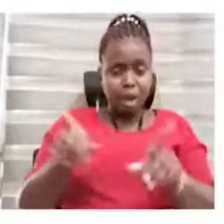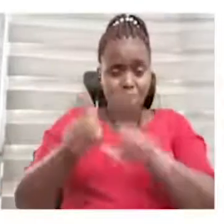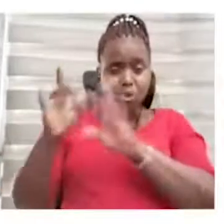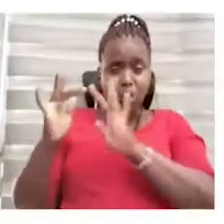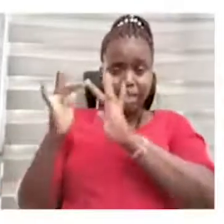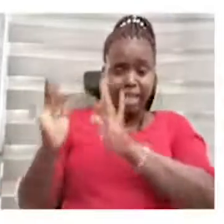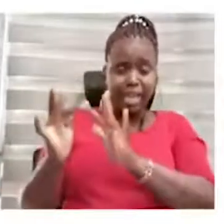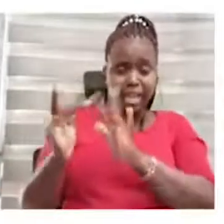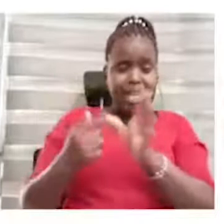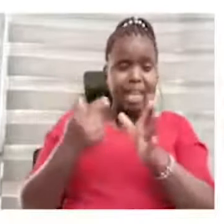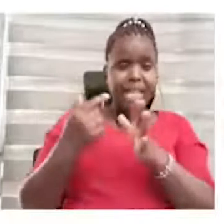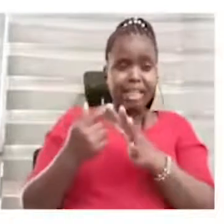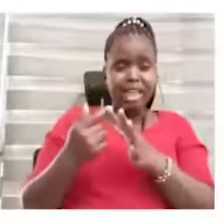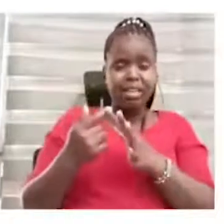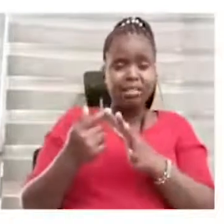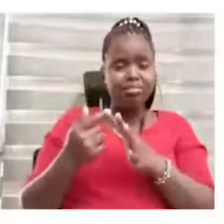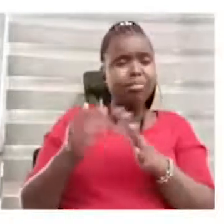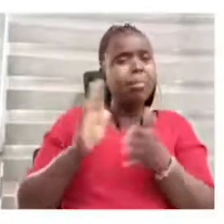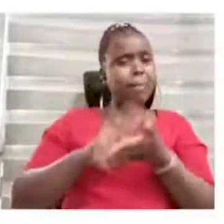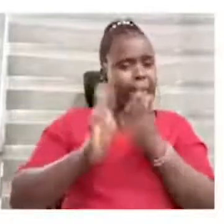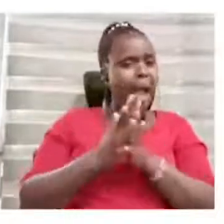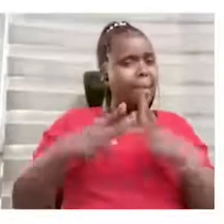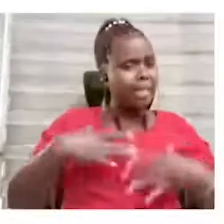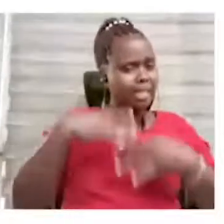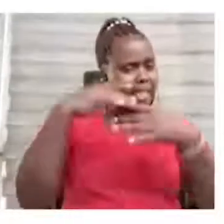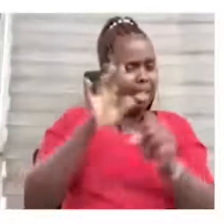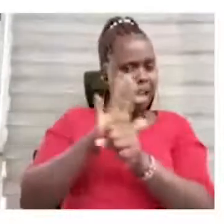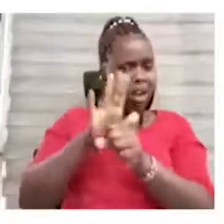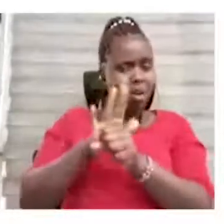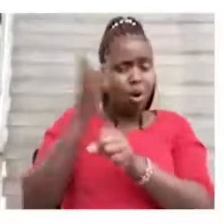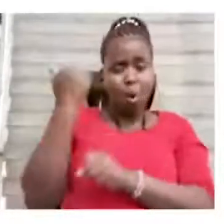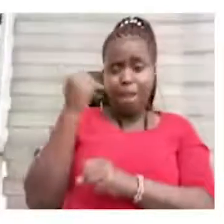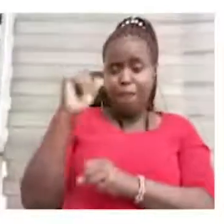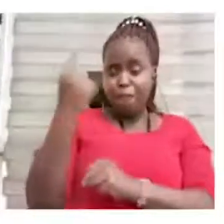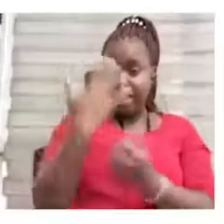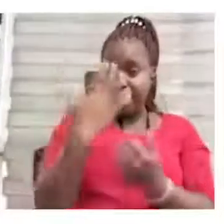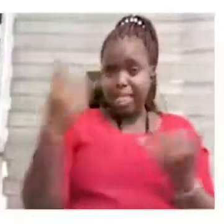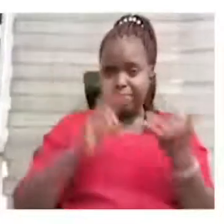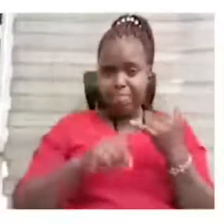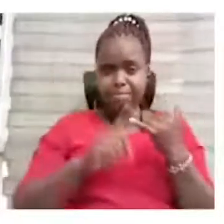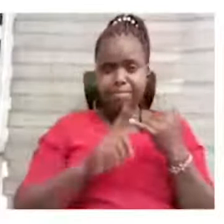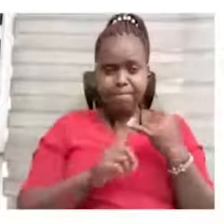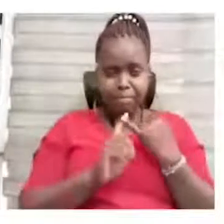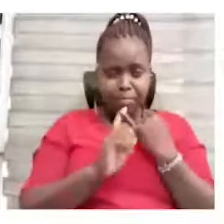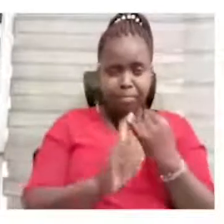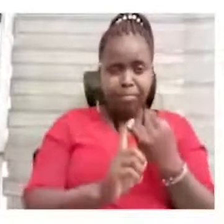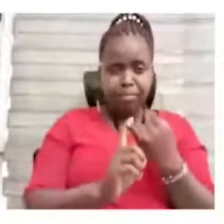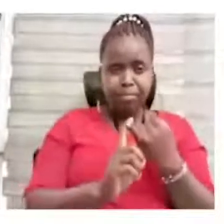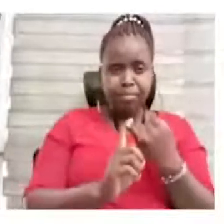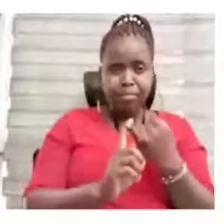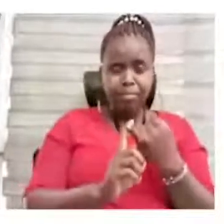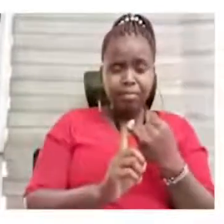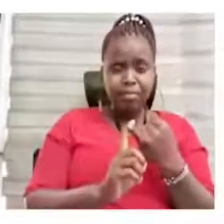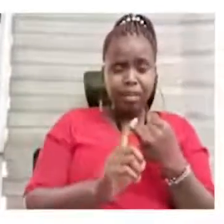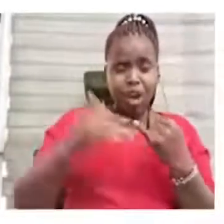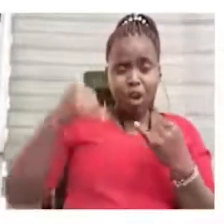really interesting things. So the first thing that we found is that there is a mobile